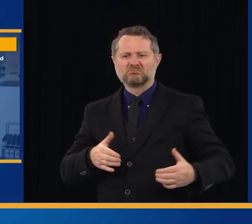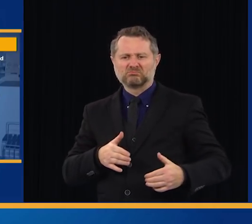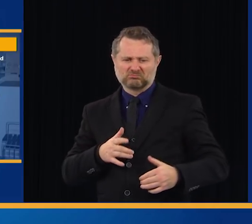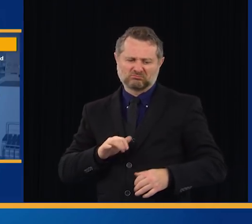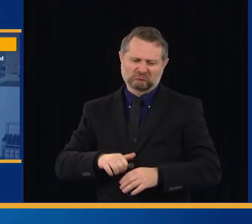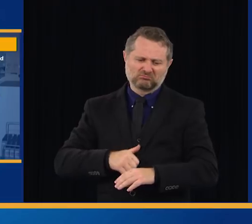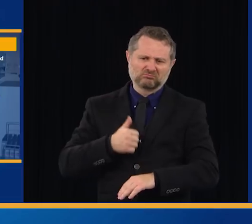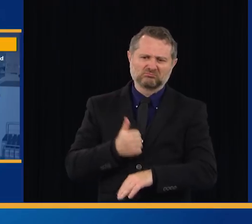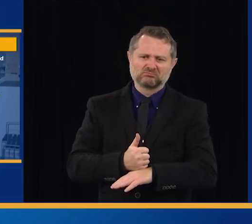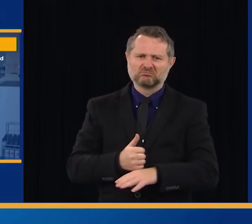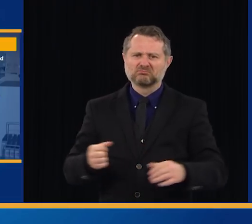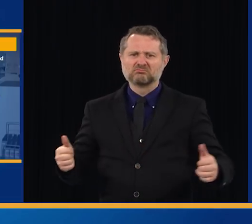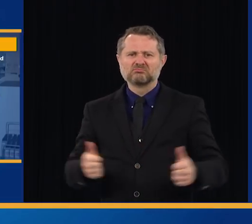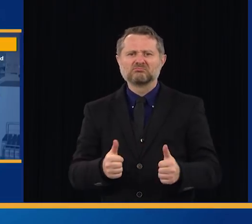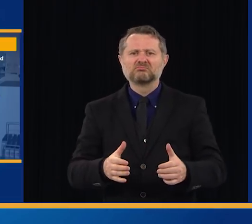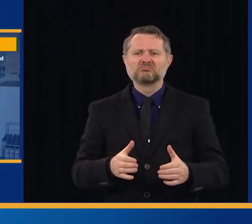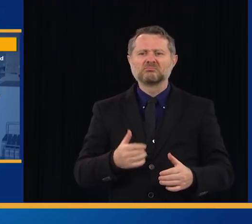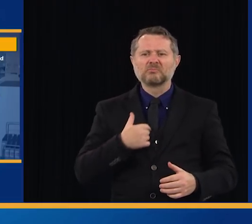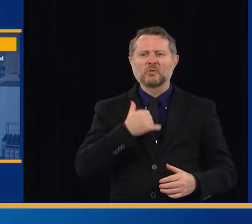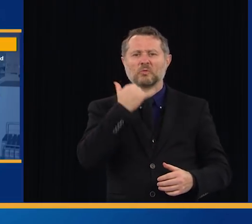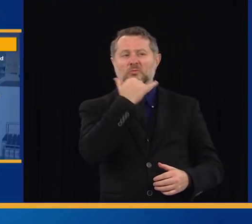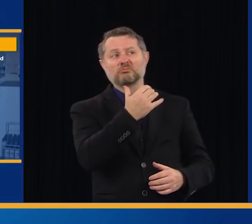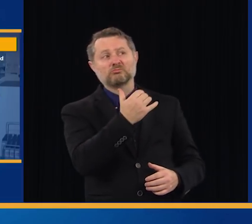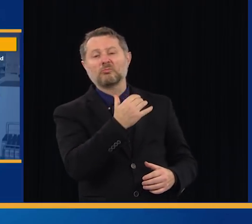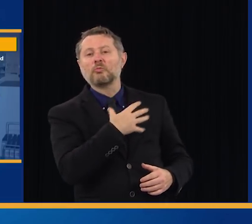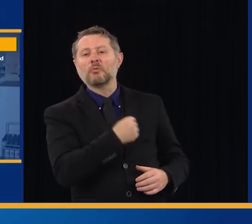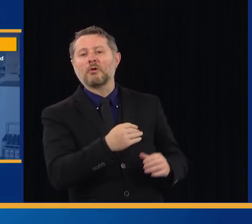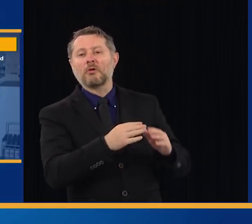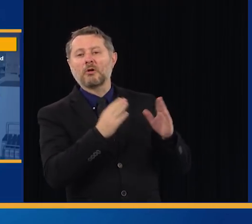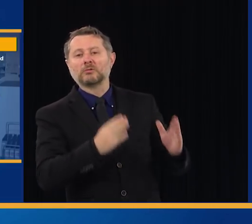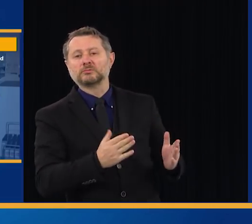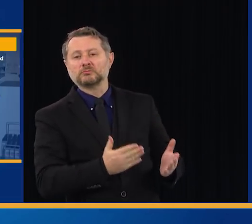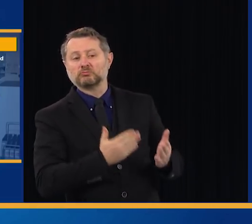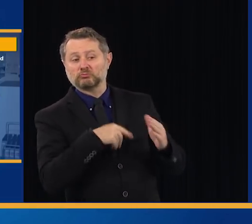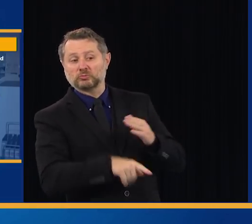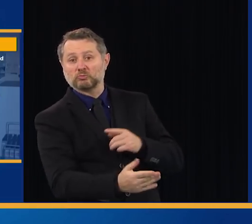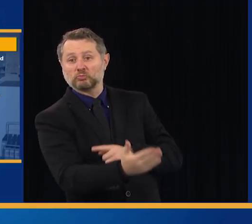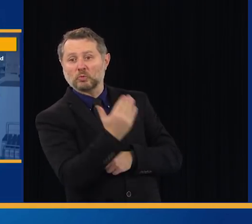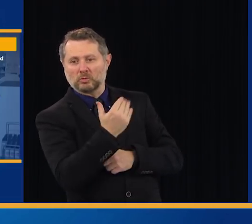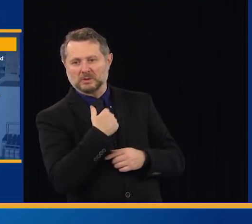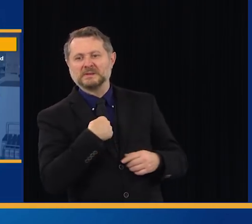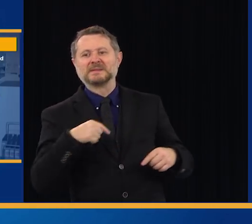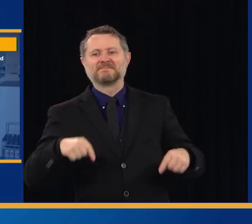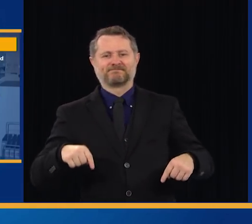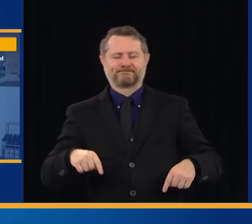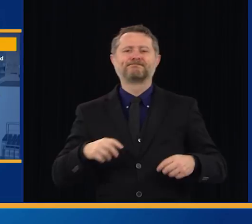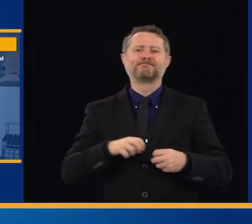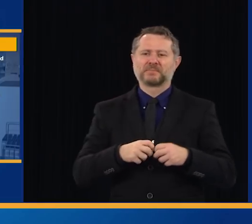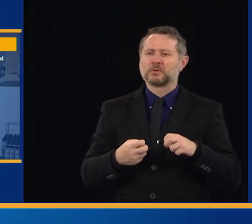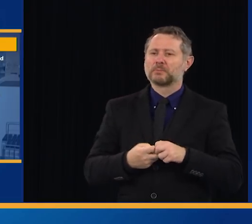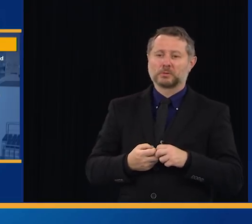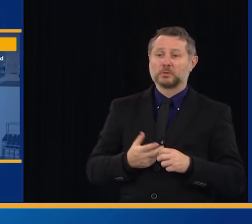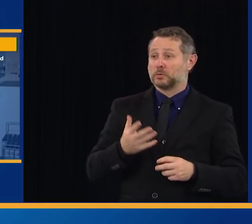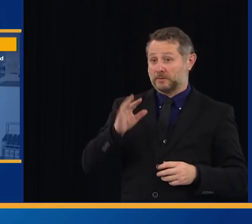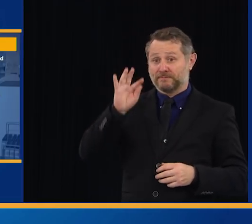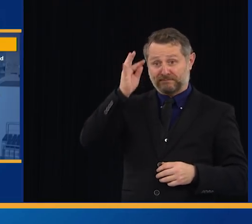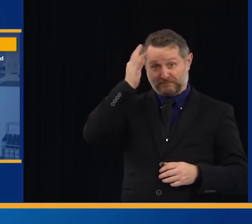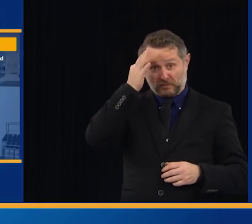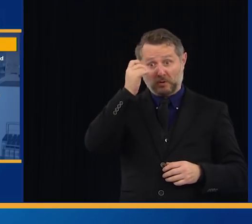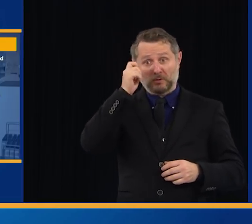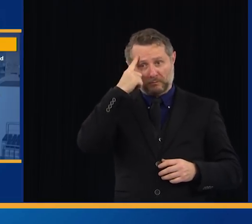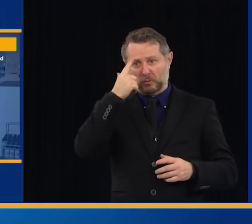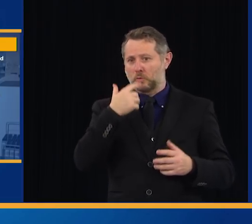to the White House again this morning about it. I understand that this is a problematic area and the federal government's not eager to get involved in